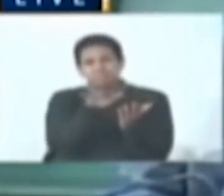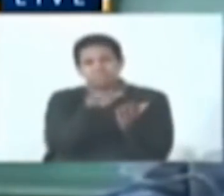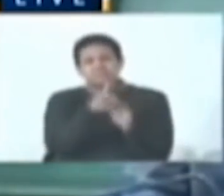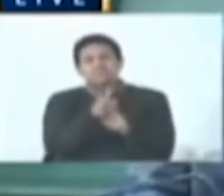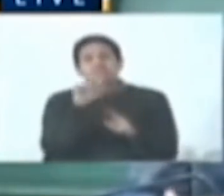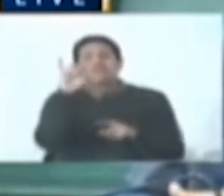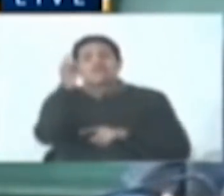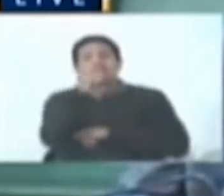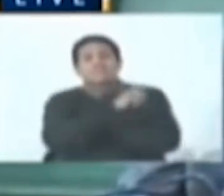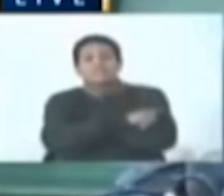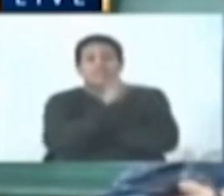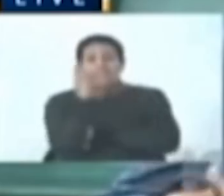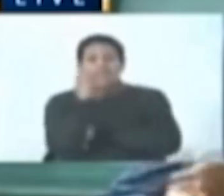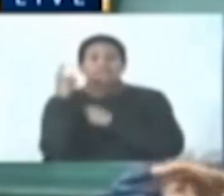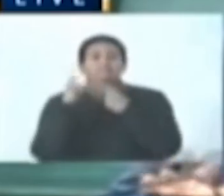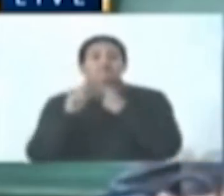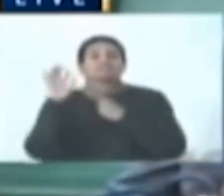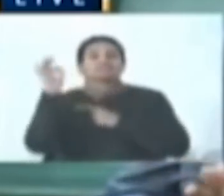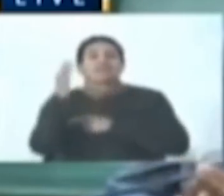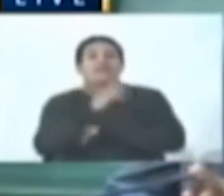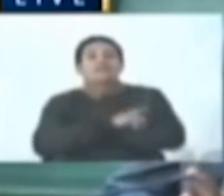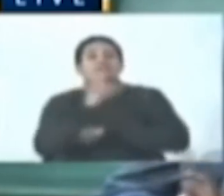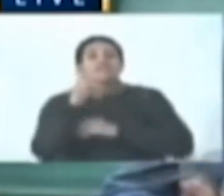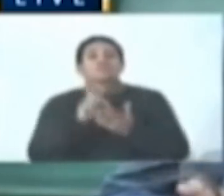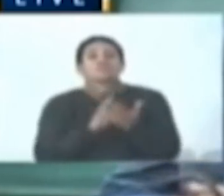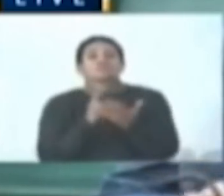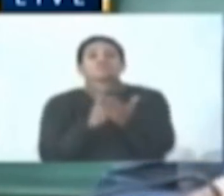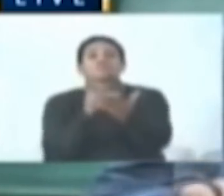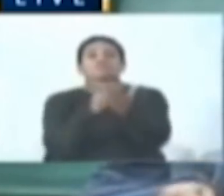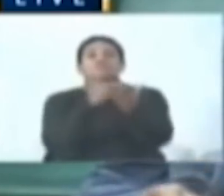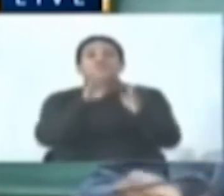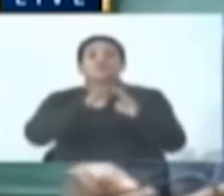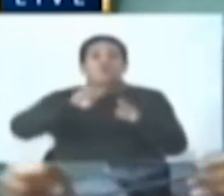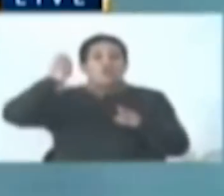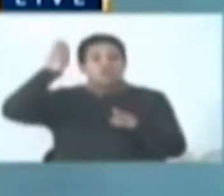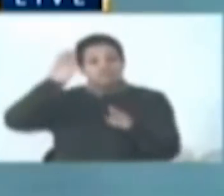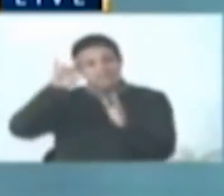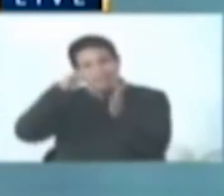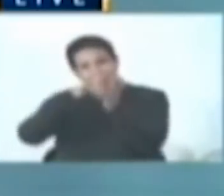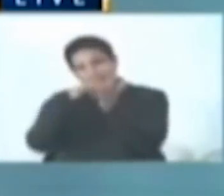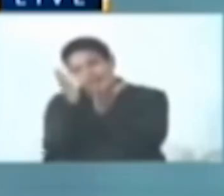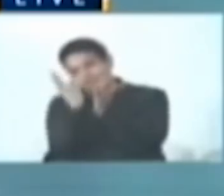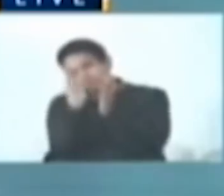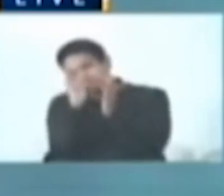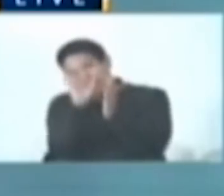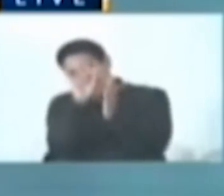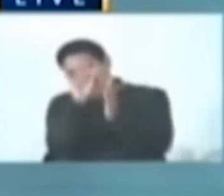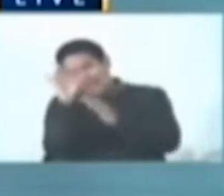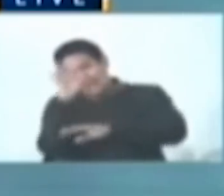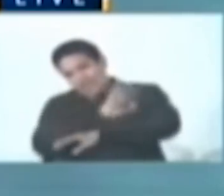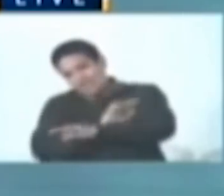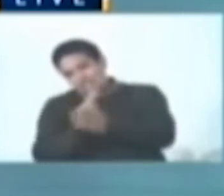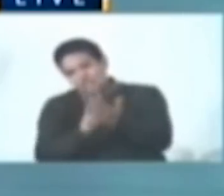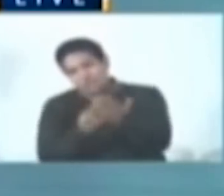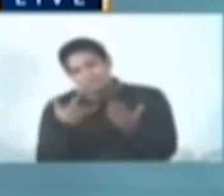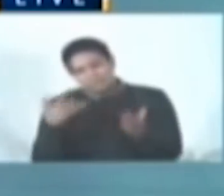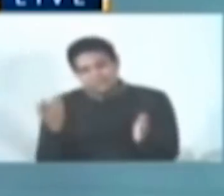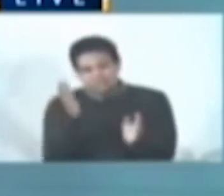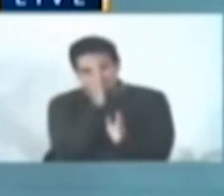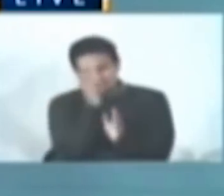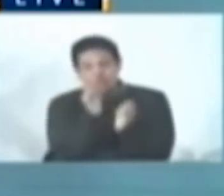the 8-day and 9-day doubling curve with the